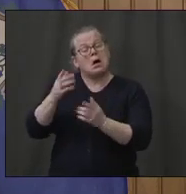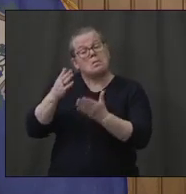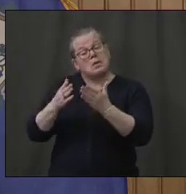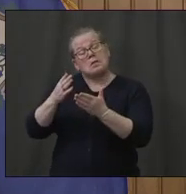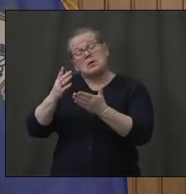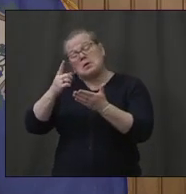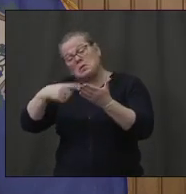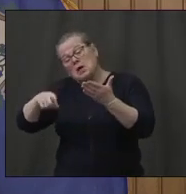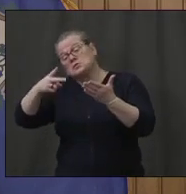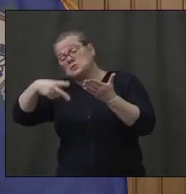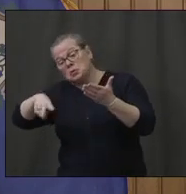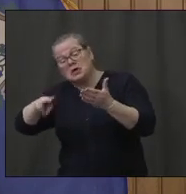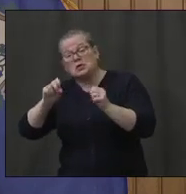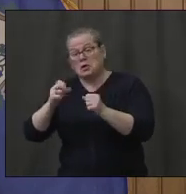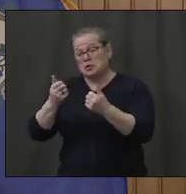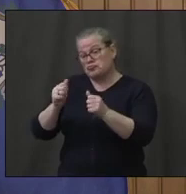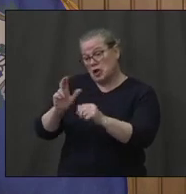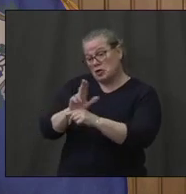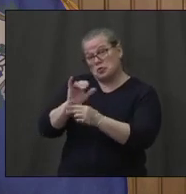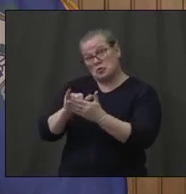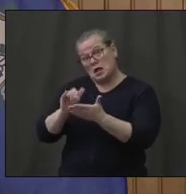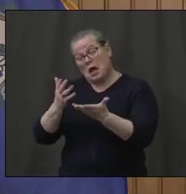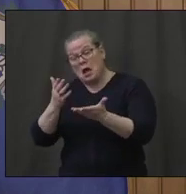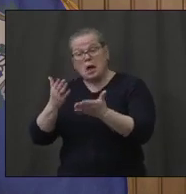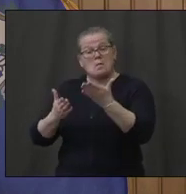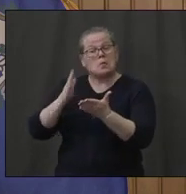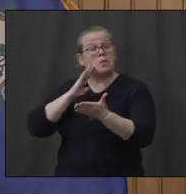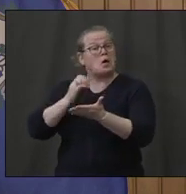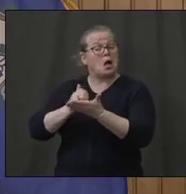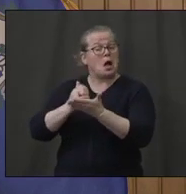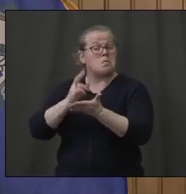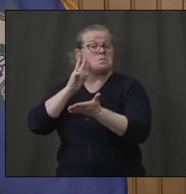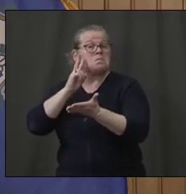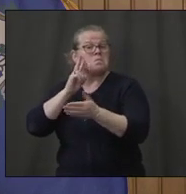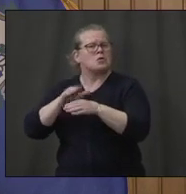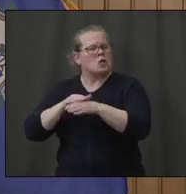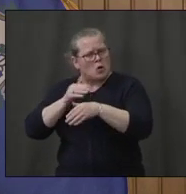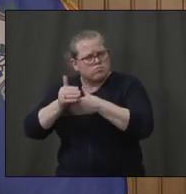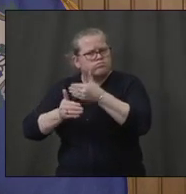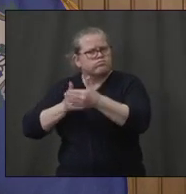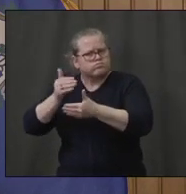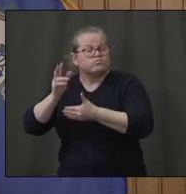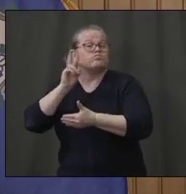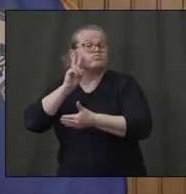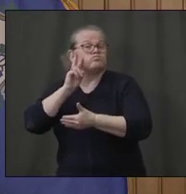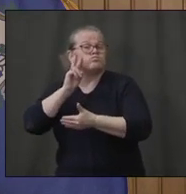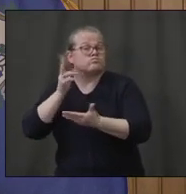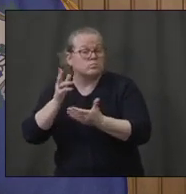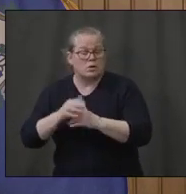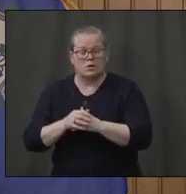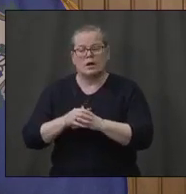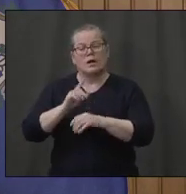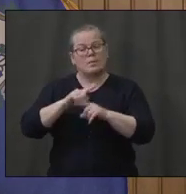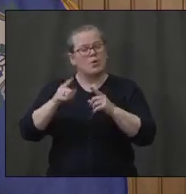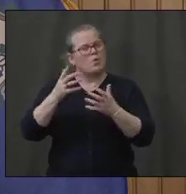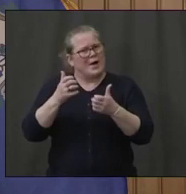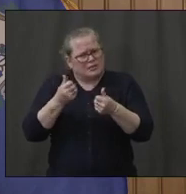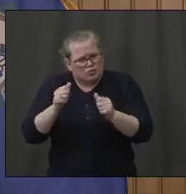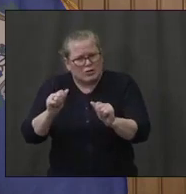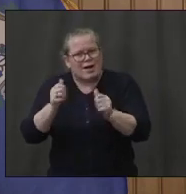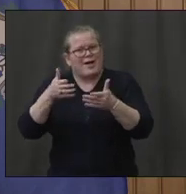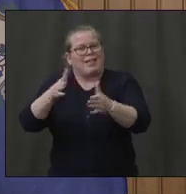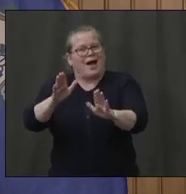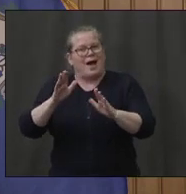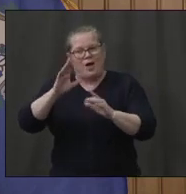of ways that we can move that dial and make sure that when it comes to hospital beds, when it comes to our capacity, what you see in those